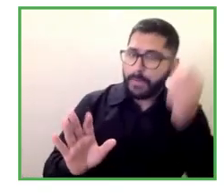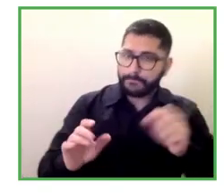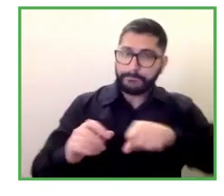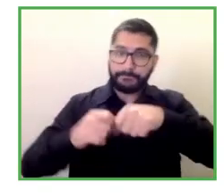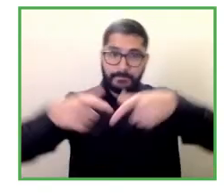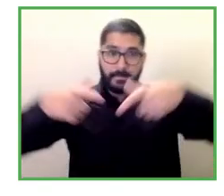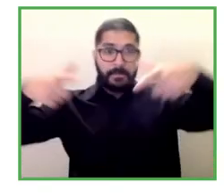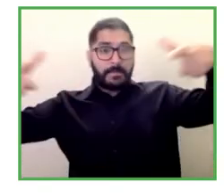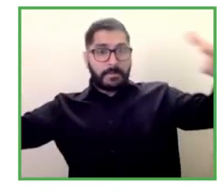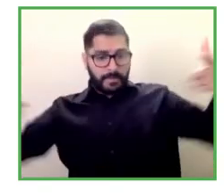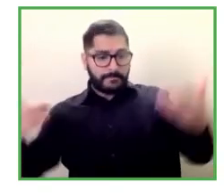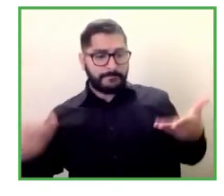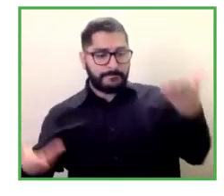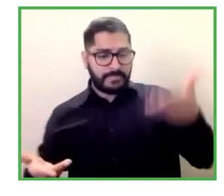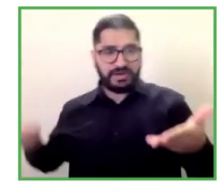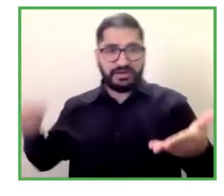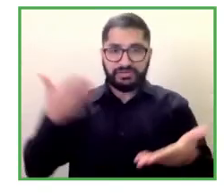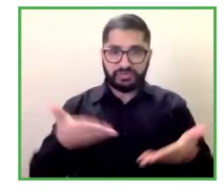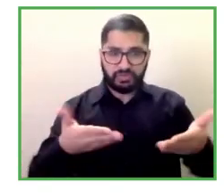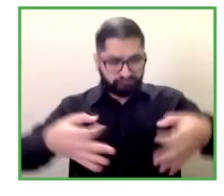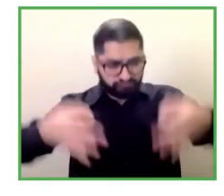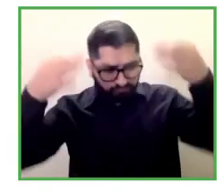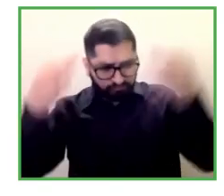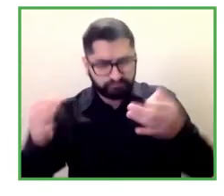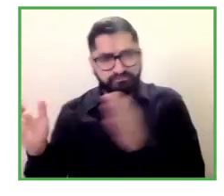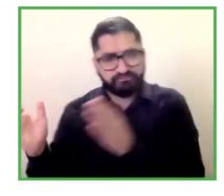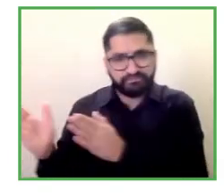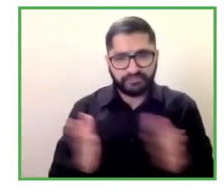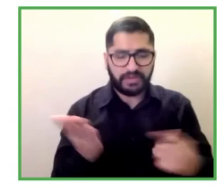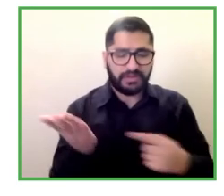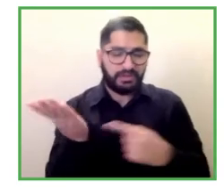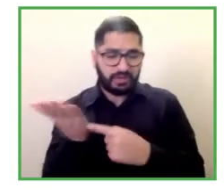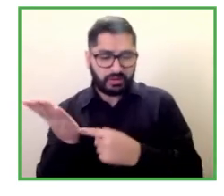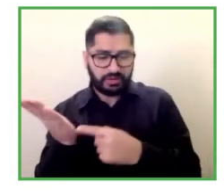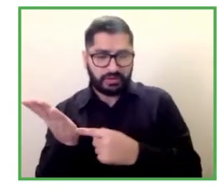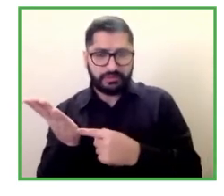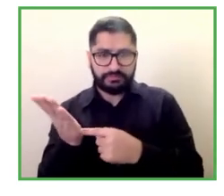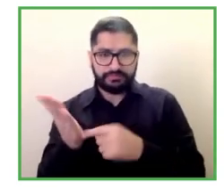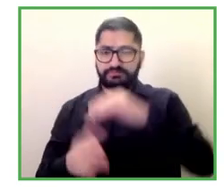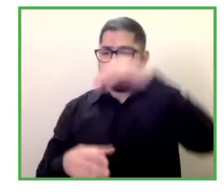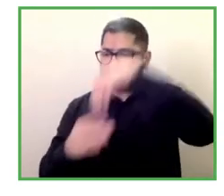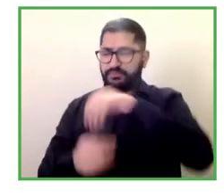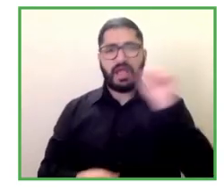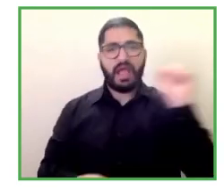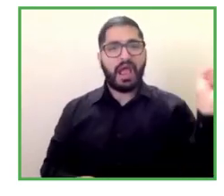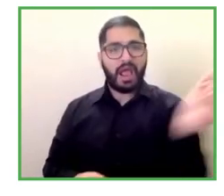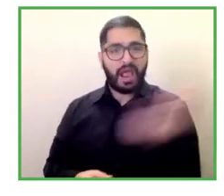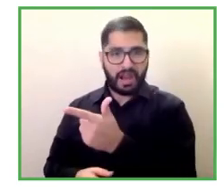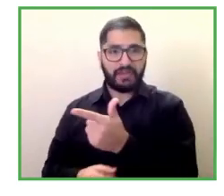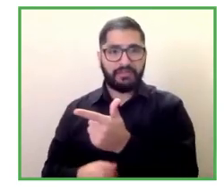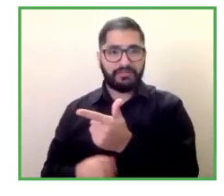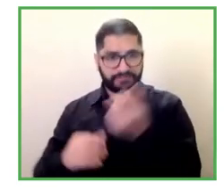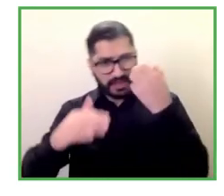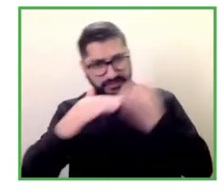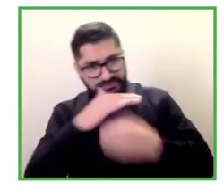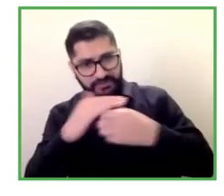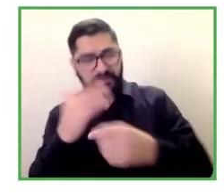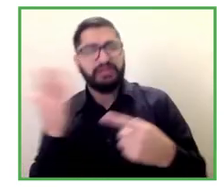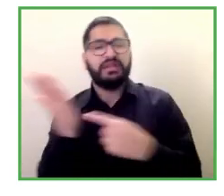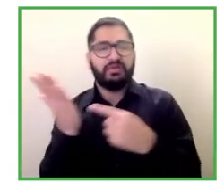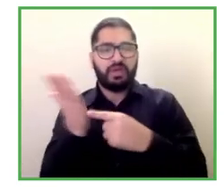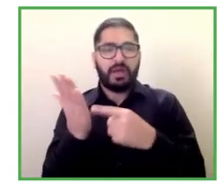includes, you know, access to technology. Preparing for work, that's career readiness. That's youth and young adults transitioning to